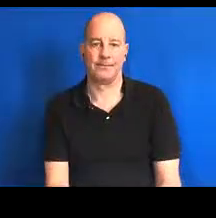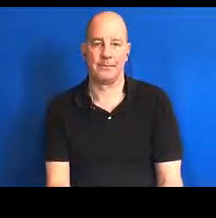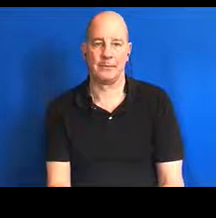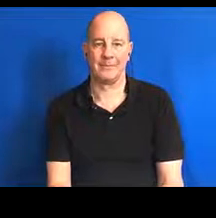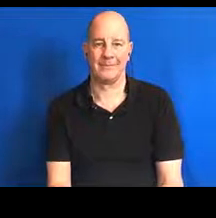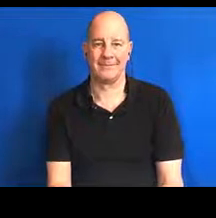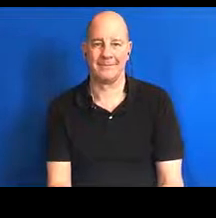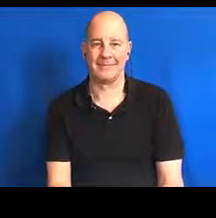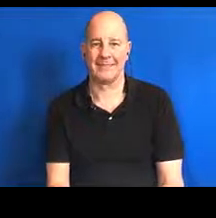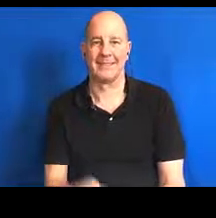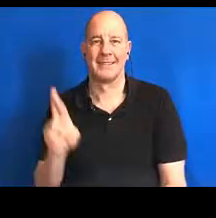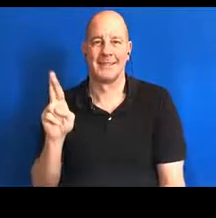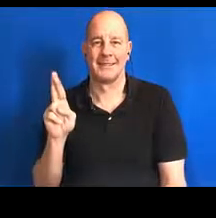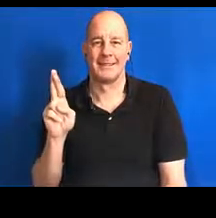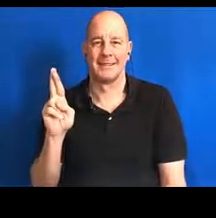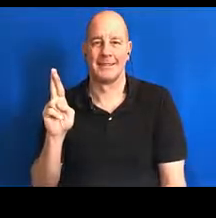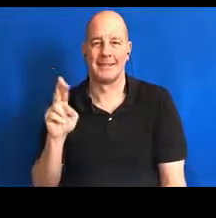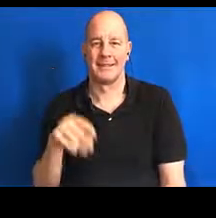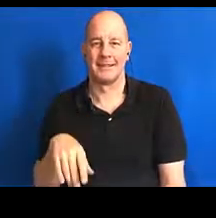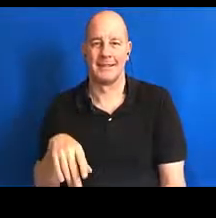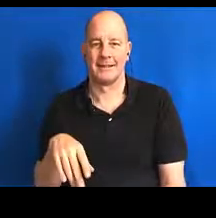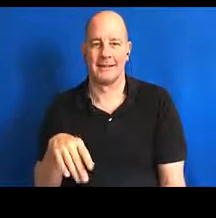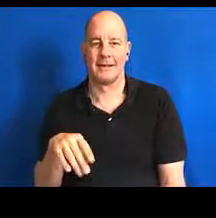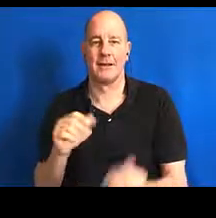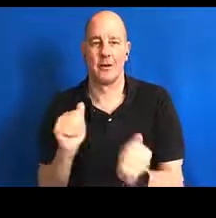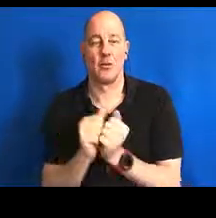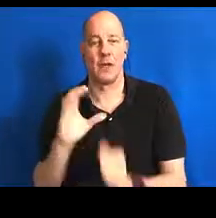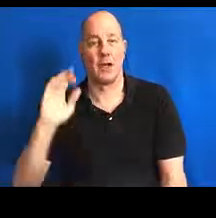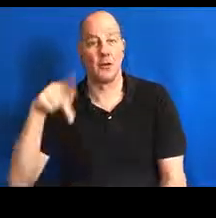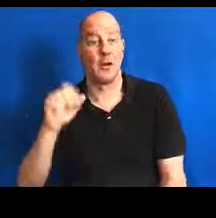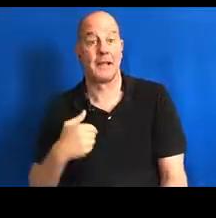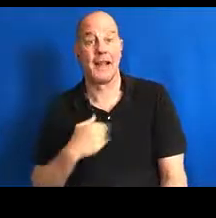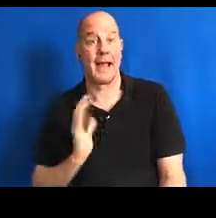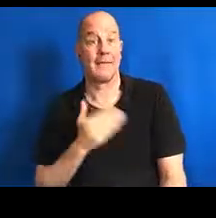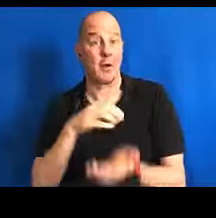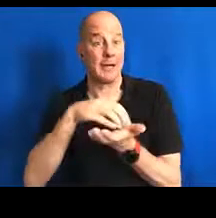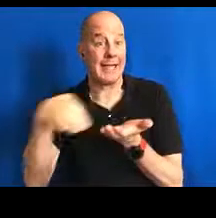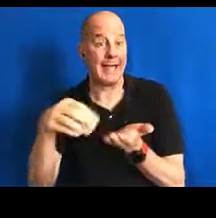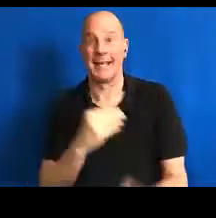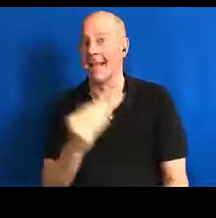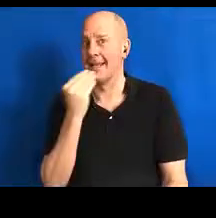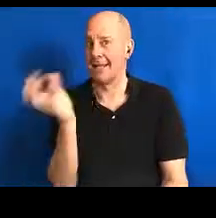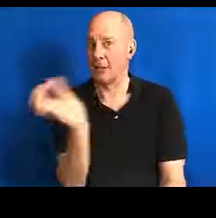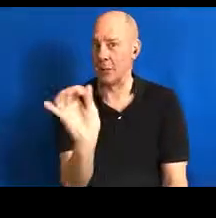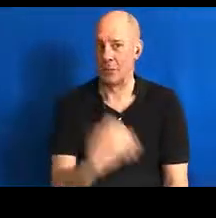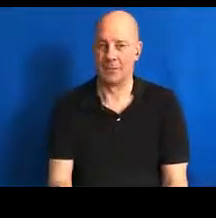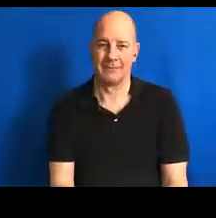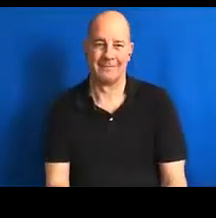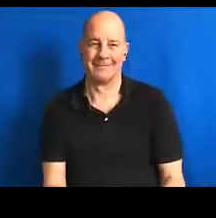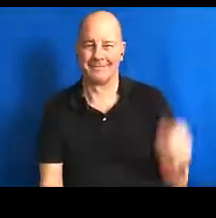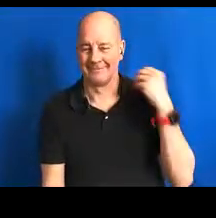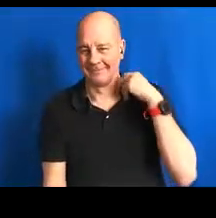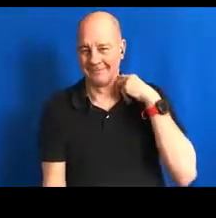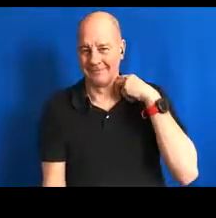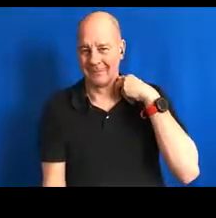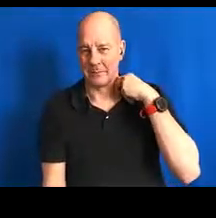And Ricardo, yeah, and cooperatives, we can have our cake and eat it too. Appreciate it. Nice. Thank you very much,